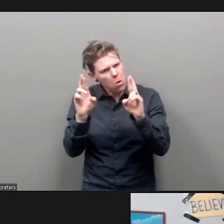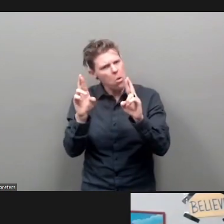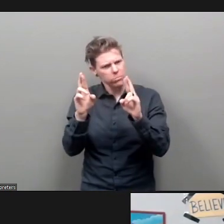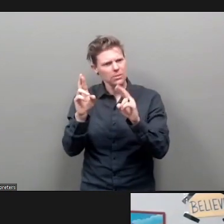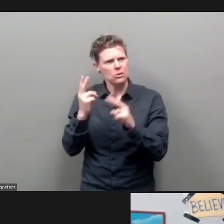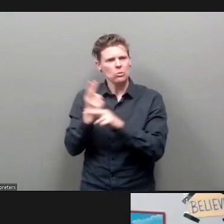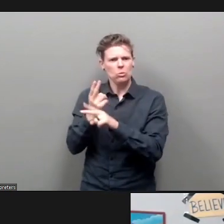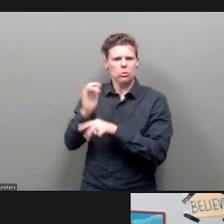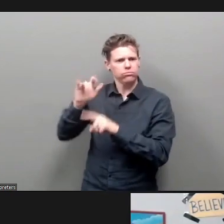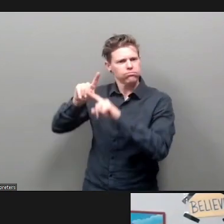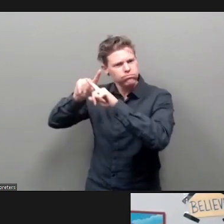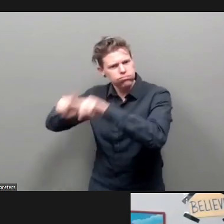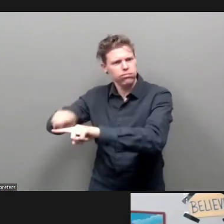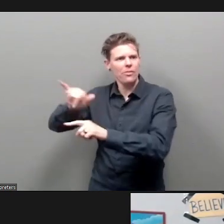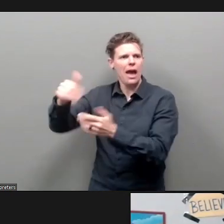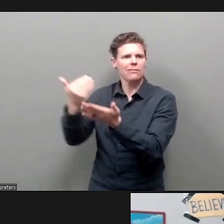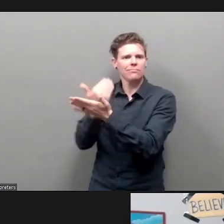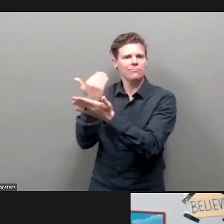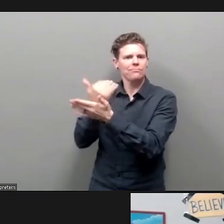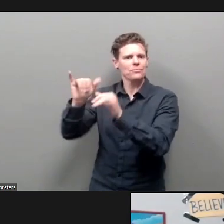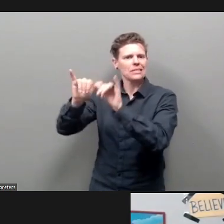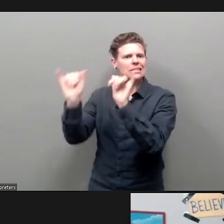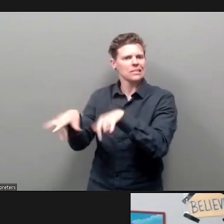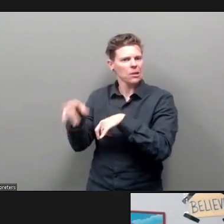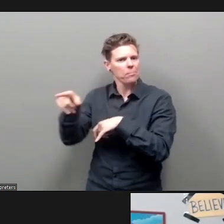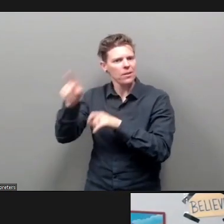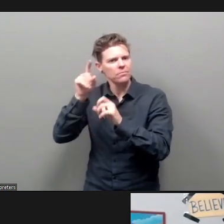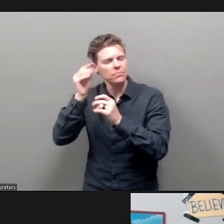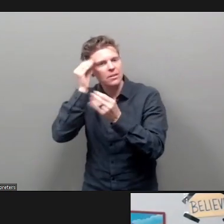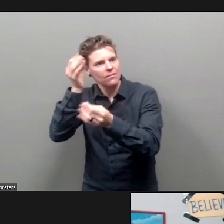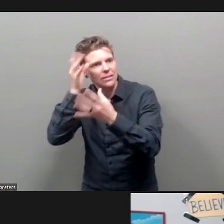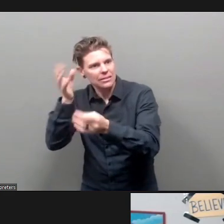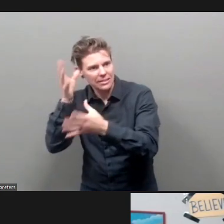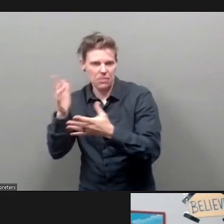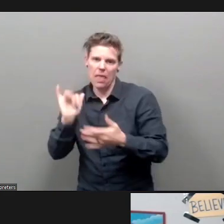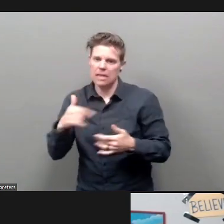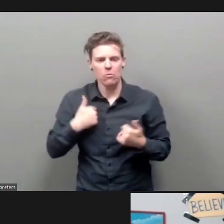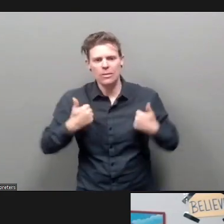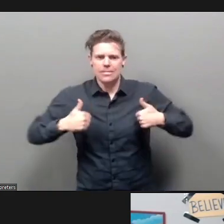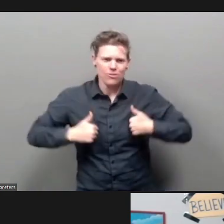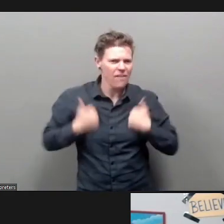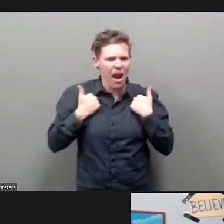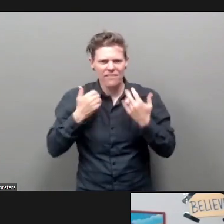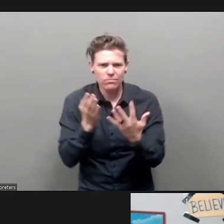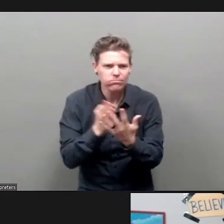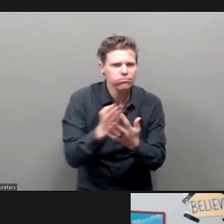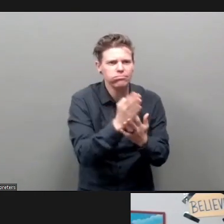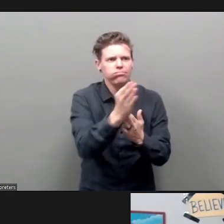COVID. It helped battle these up and downhill case curves.